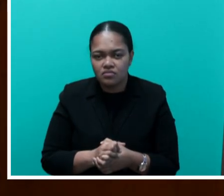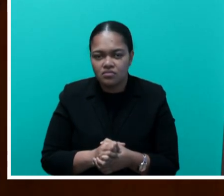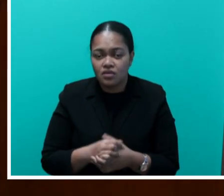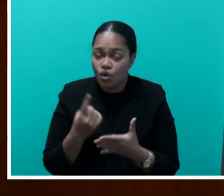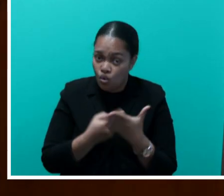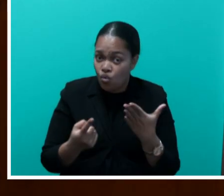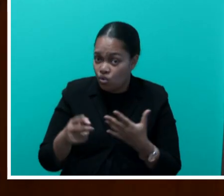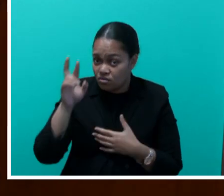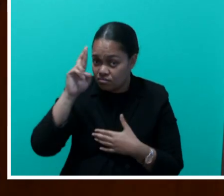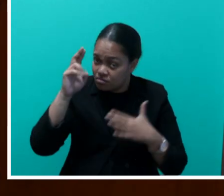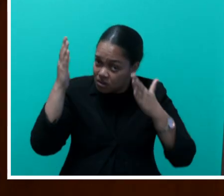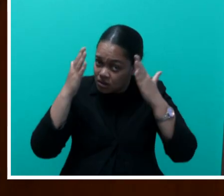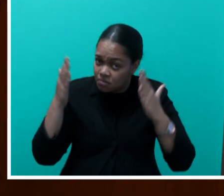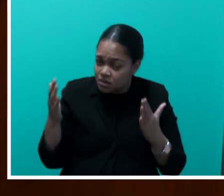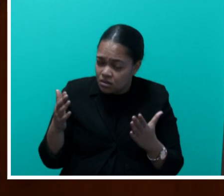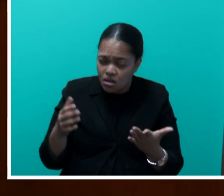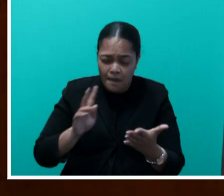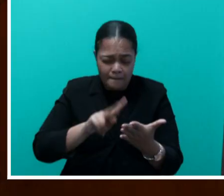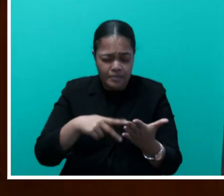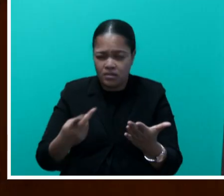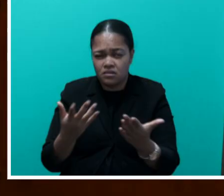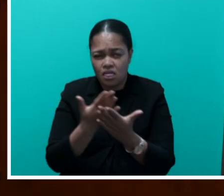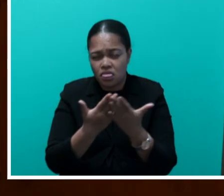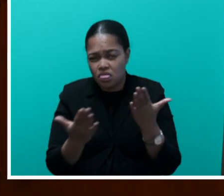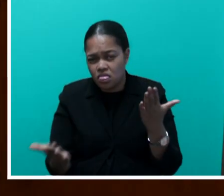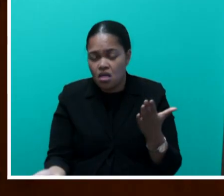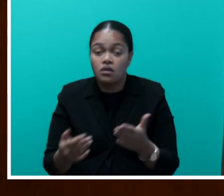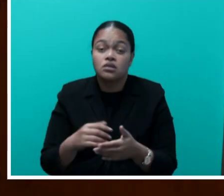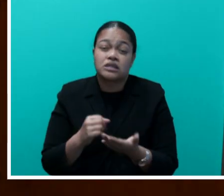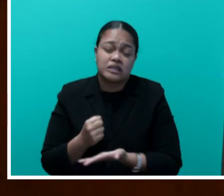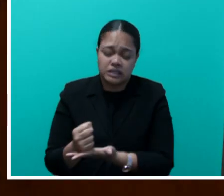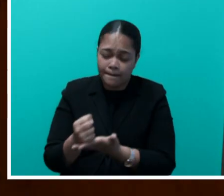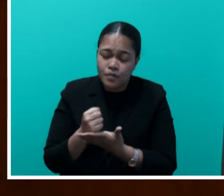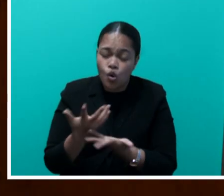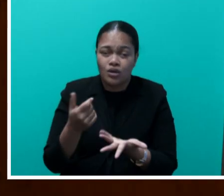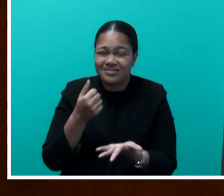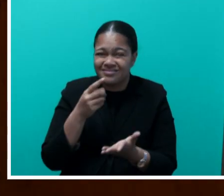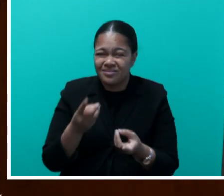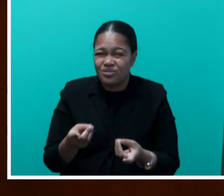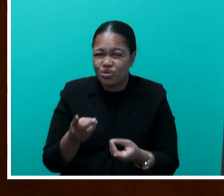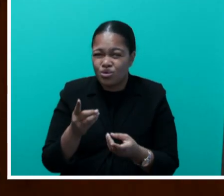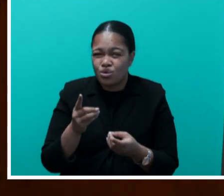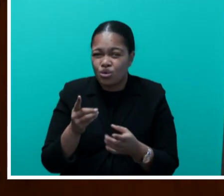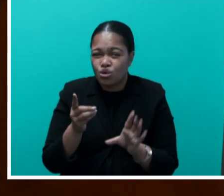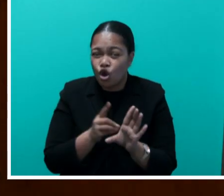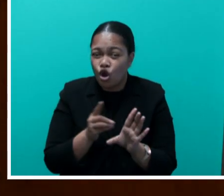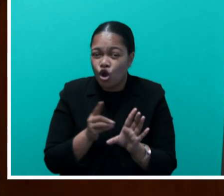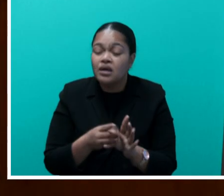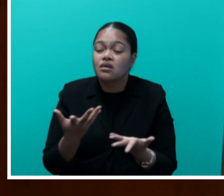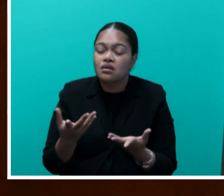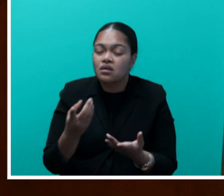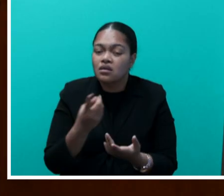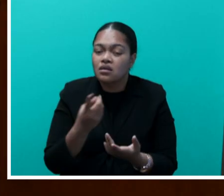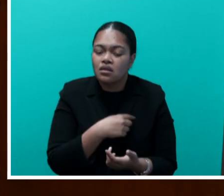sir. Several hundred pages of support documents are also dedicated to getting things right for the